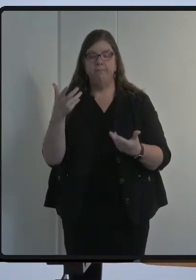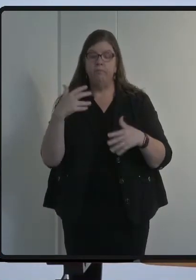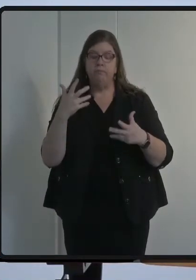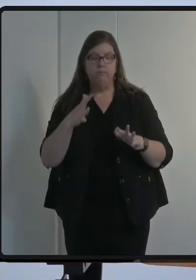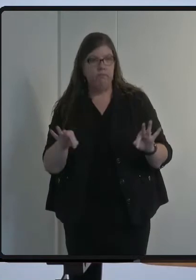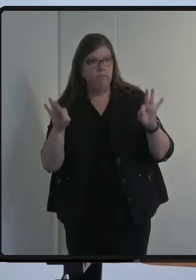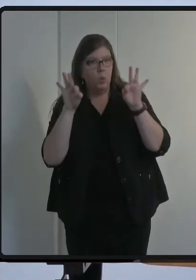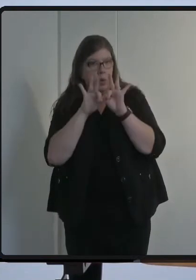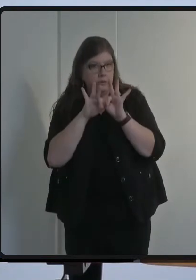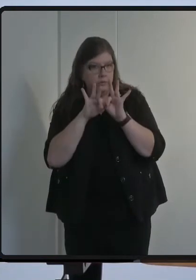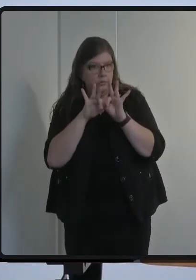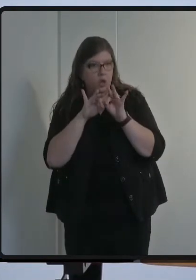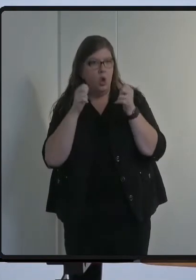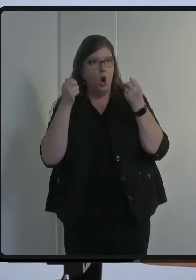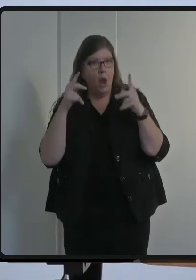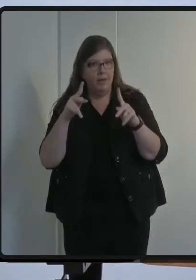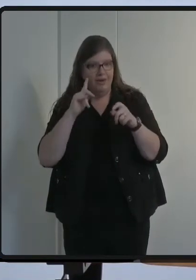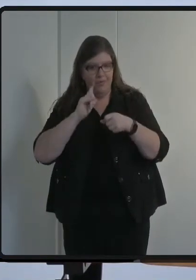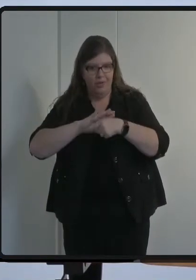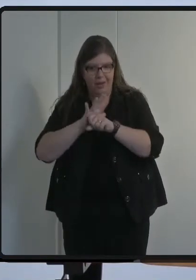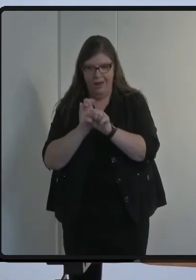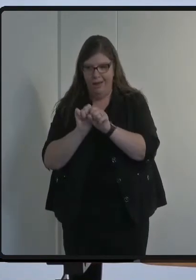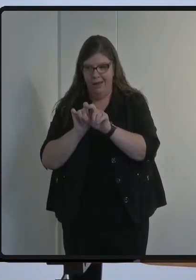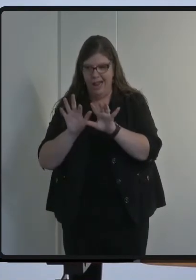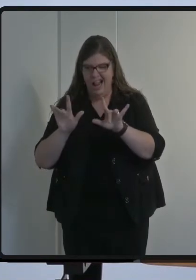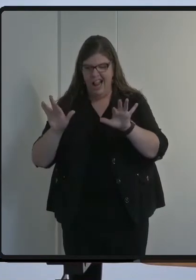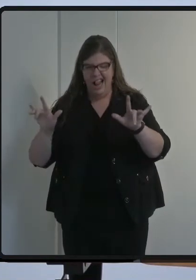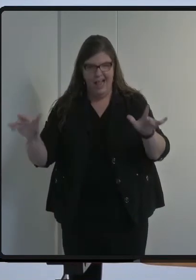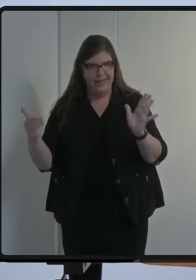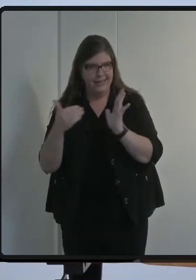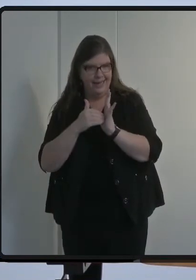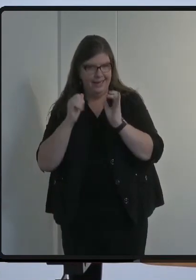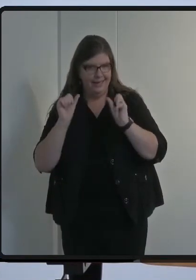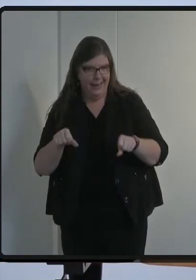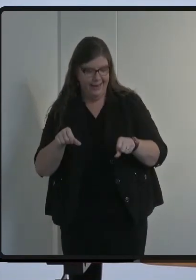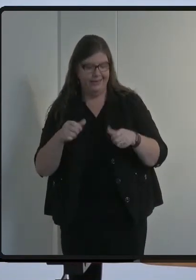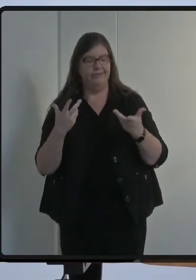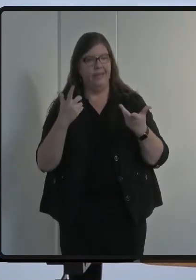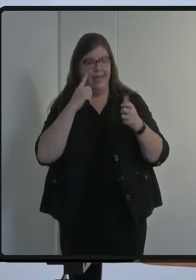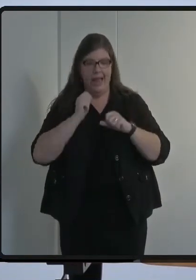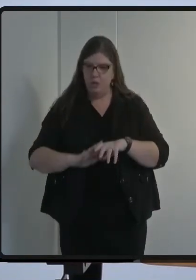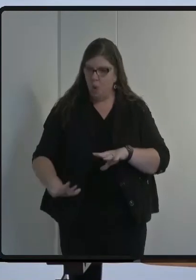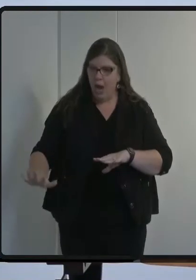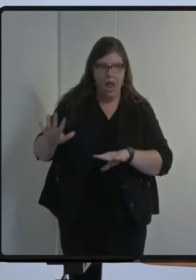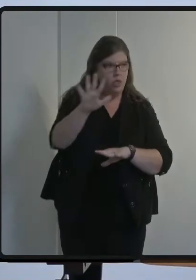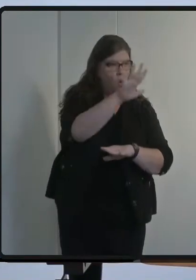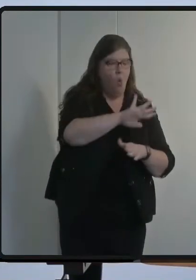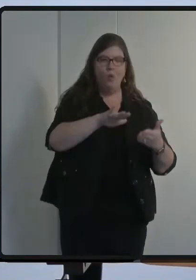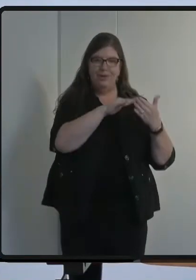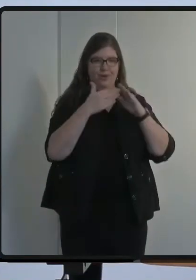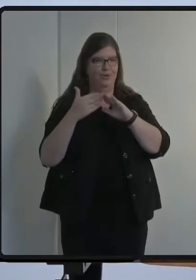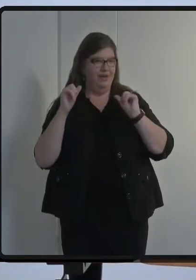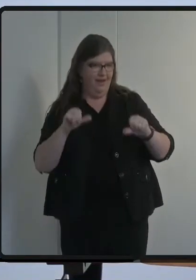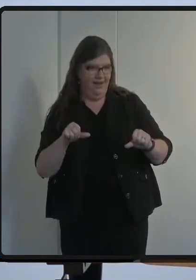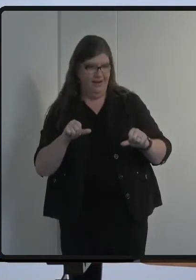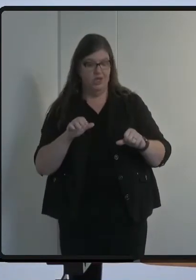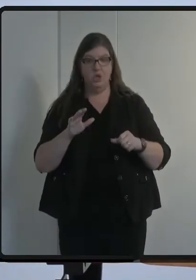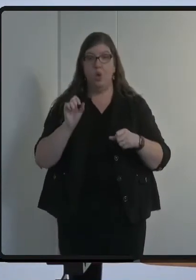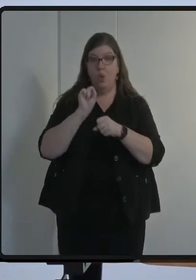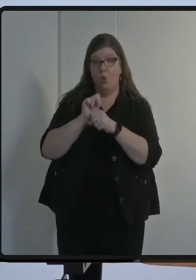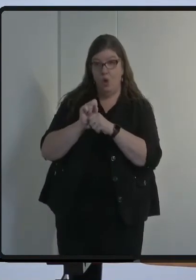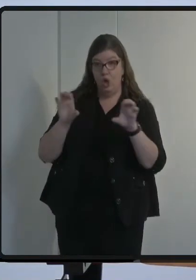urgent opportunities for the virus to reignite and to spread across the entire community, and that the work that they're doing in